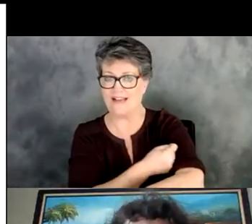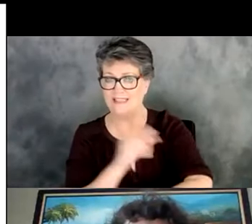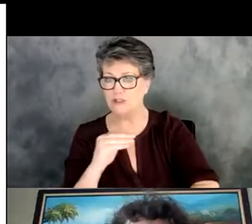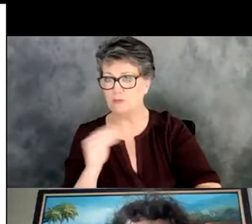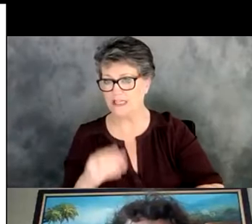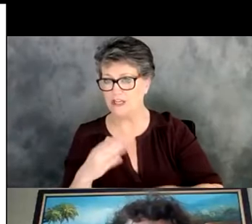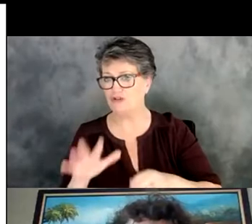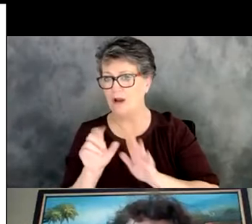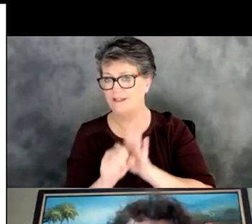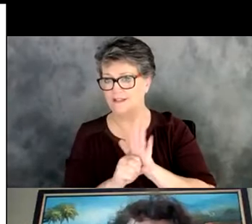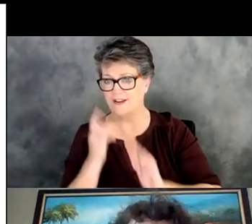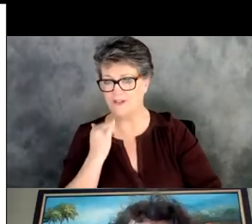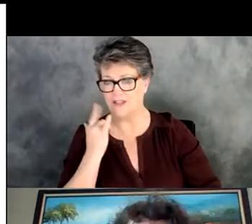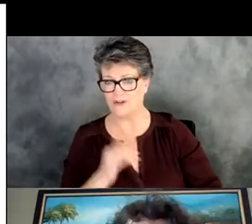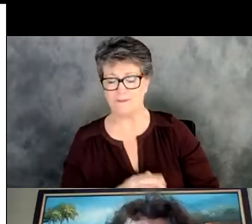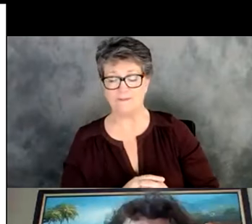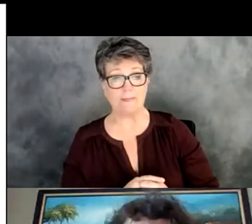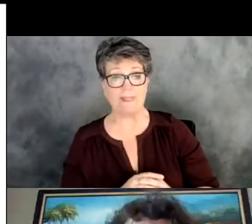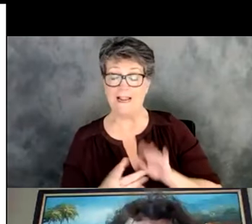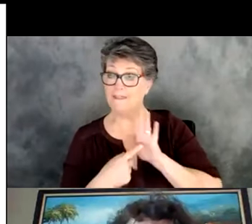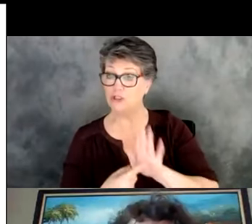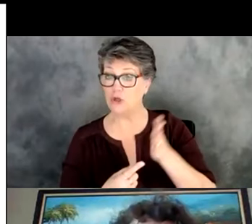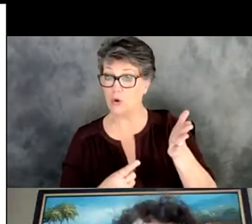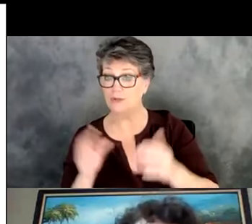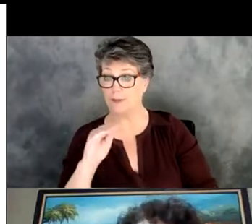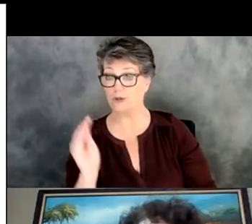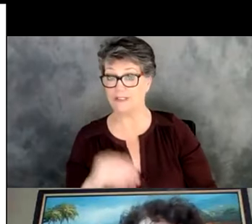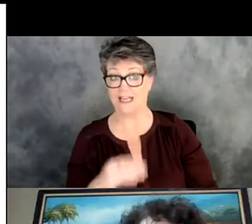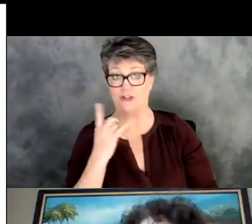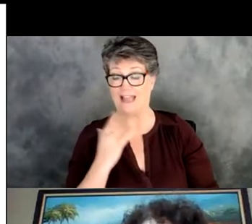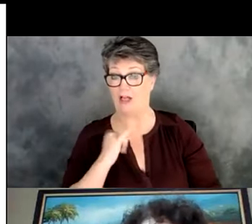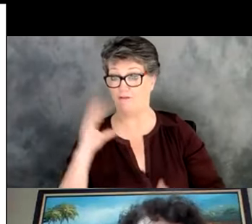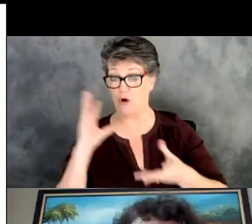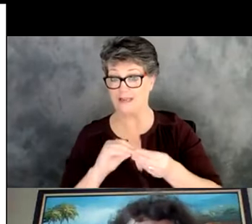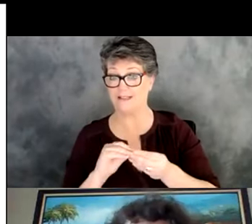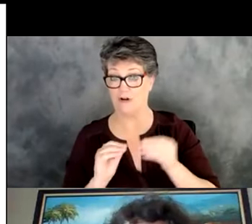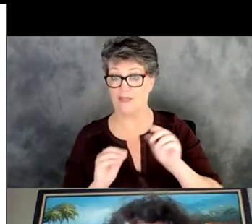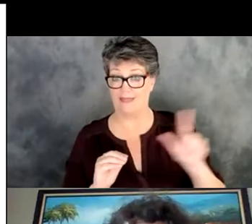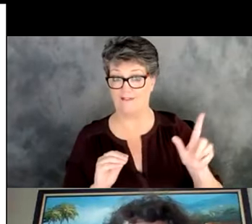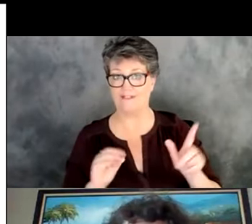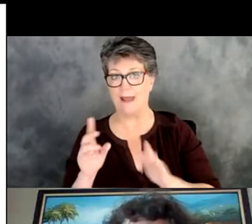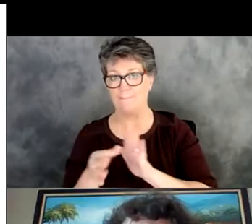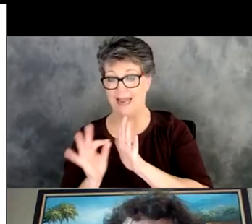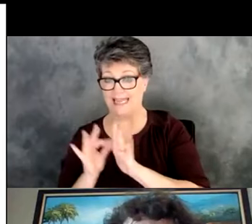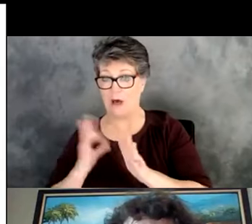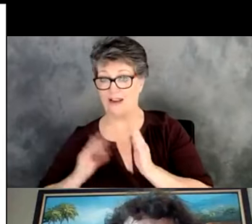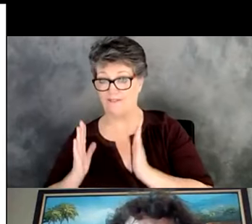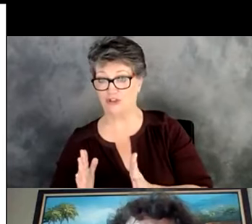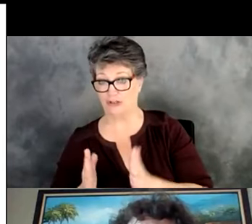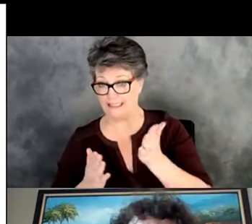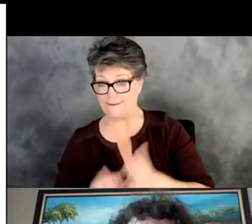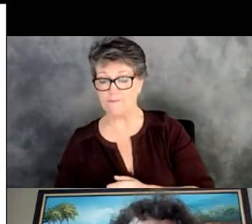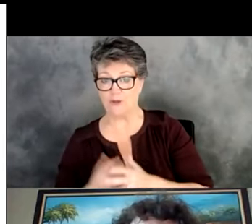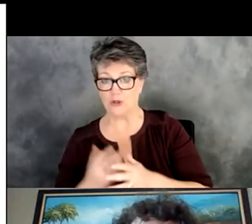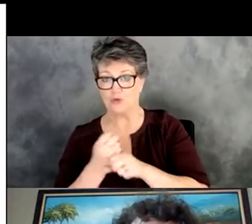So this slide shows the percentage of Californians on the left and Medi-Cal beneficiaries on the right who've